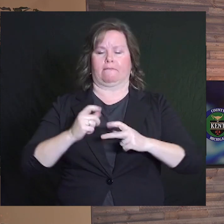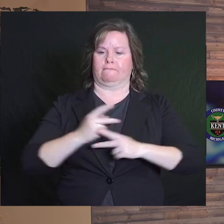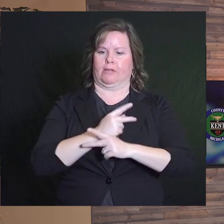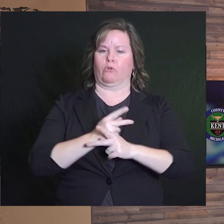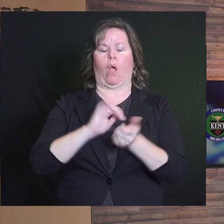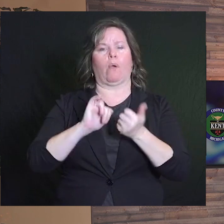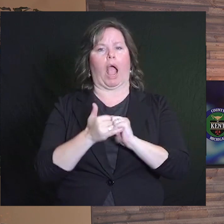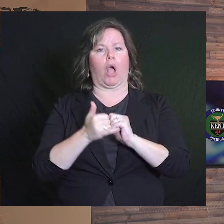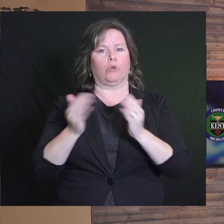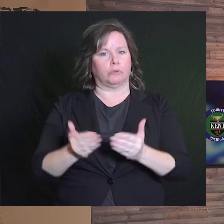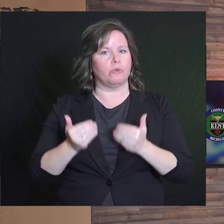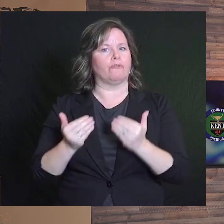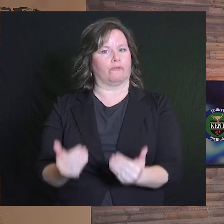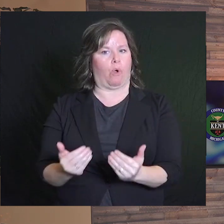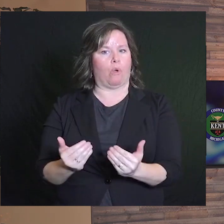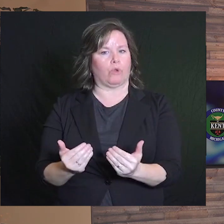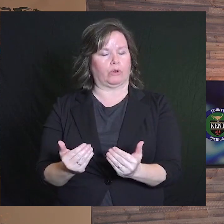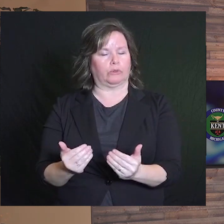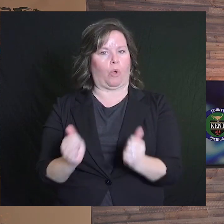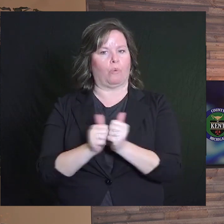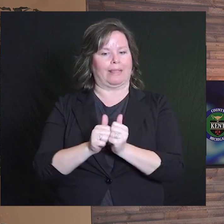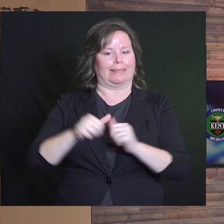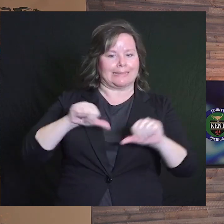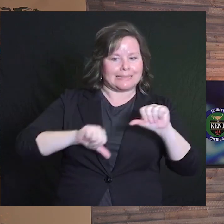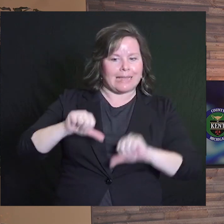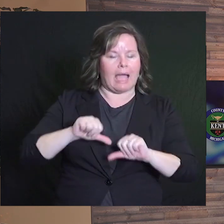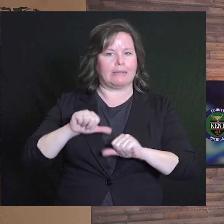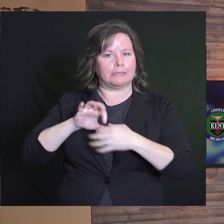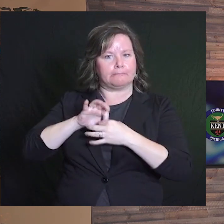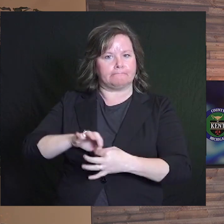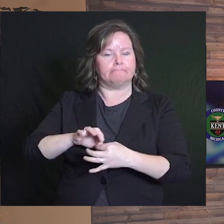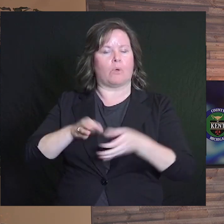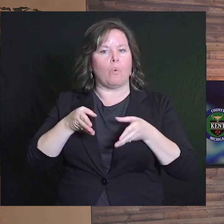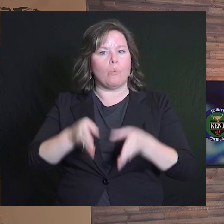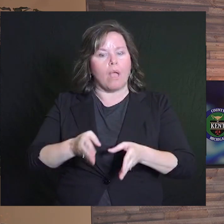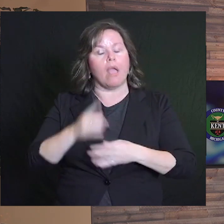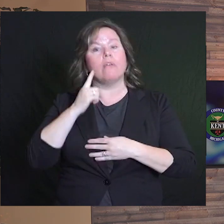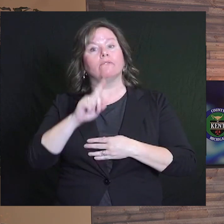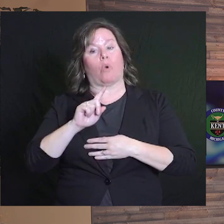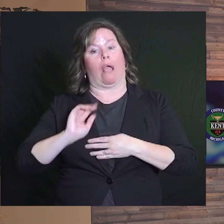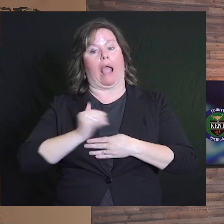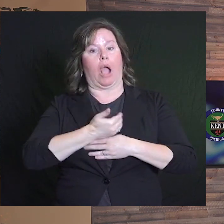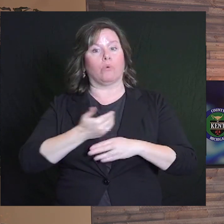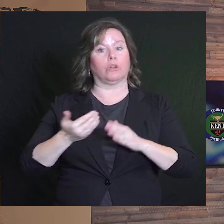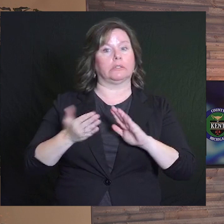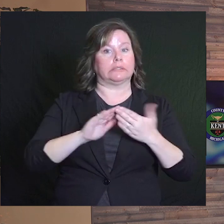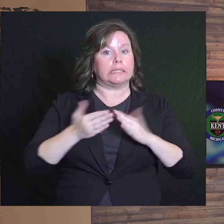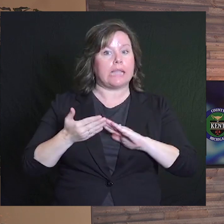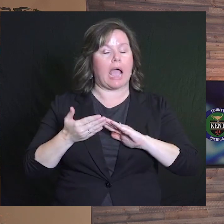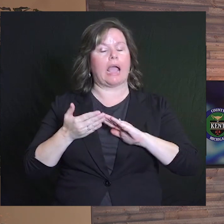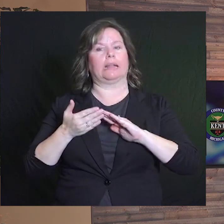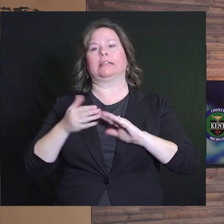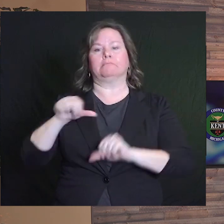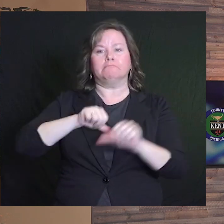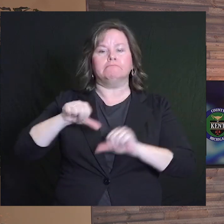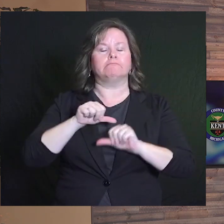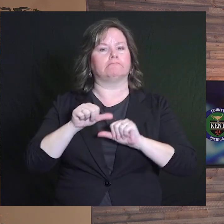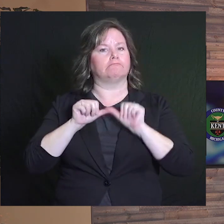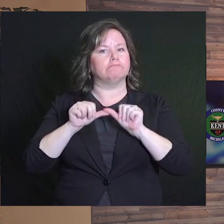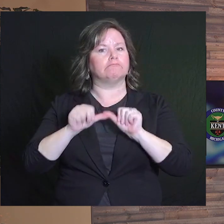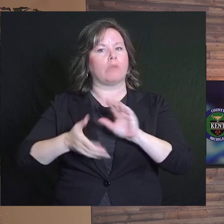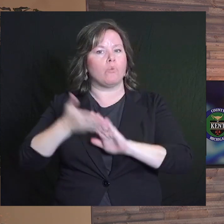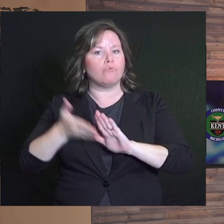evidence-based way so that we can both keep society running and keep our economy going, but also make sure that we're keeping the number of